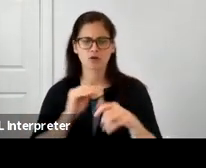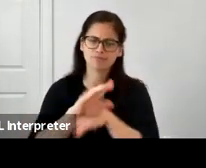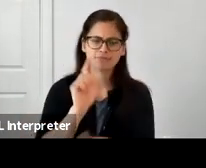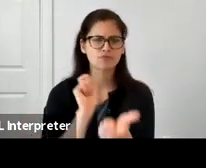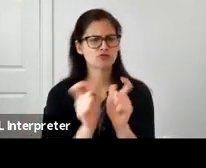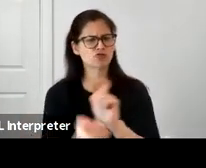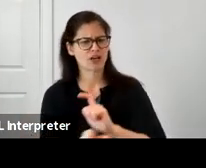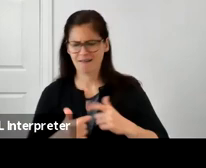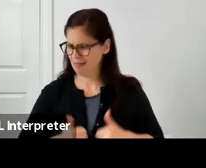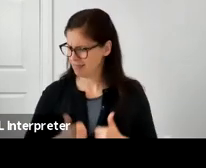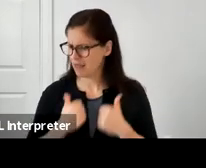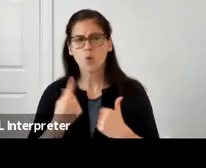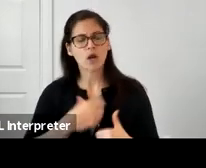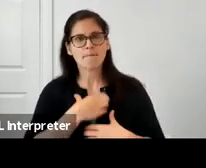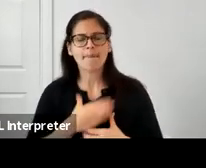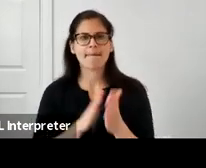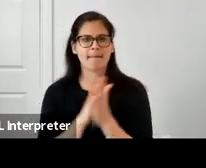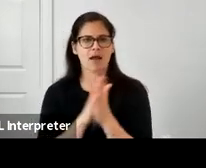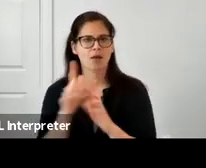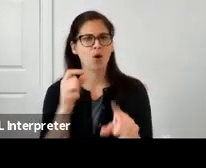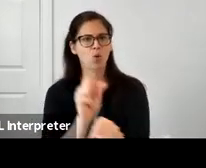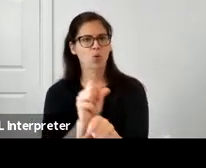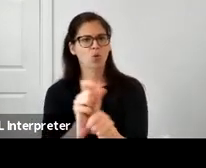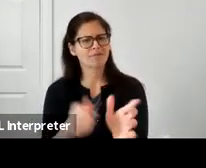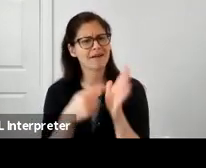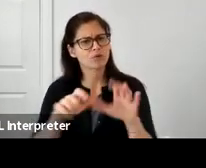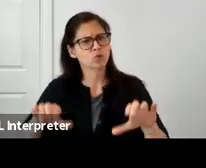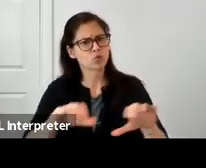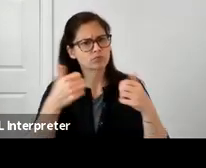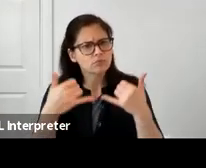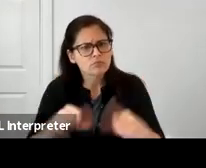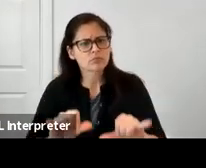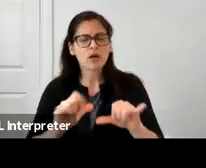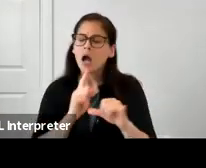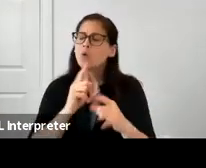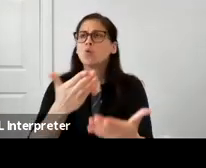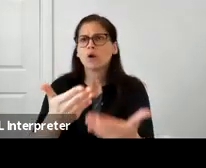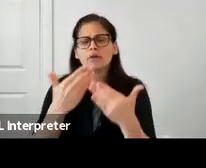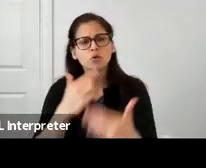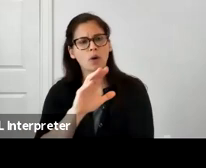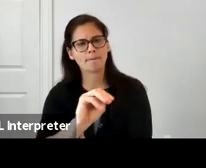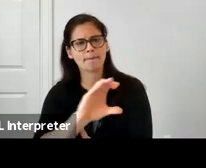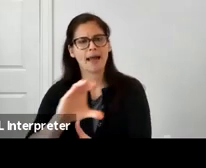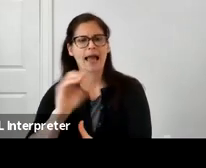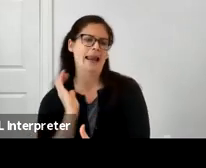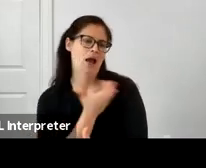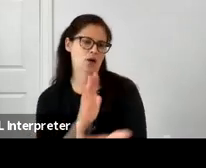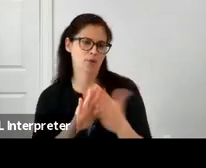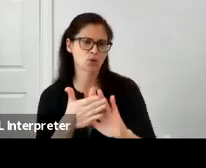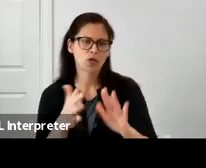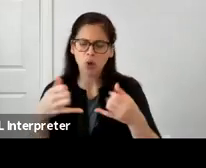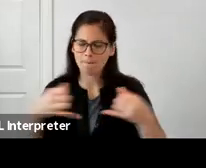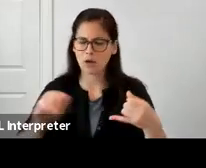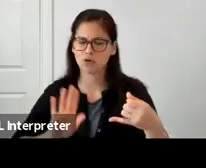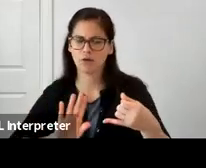are passionate about the work that still needs to be done and grateful to our community and the Mass Cultural Council for pushing our